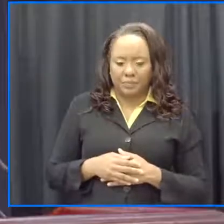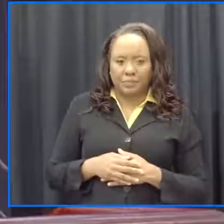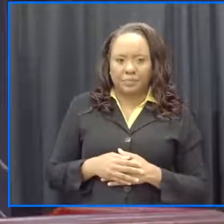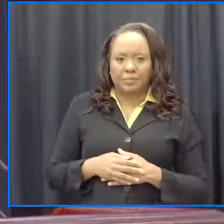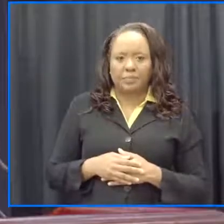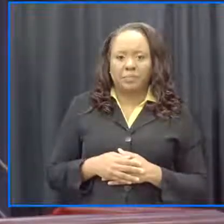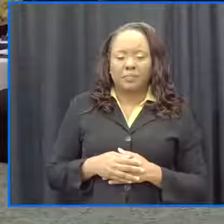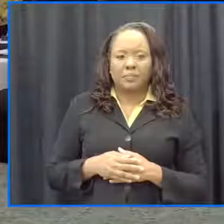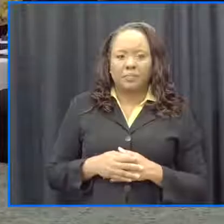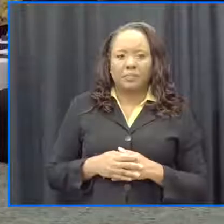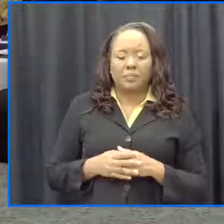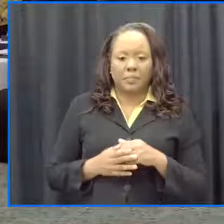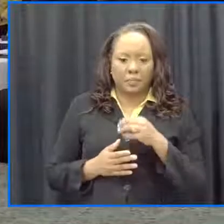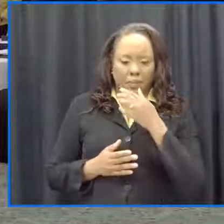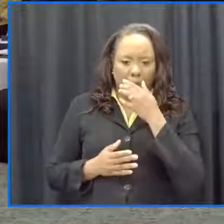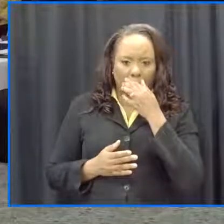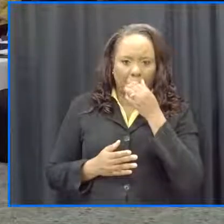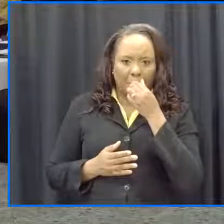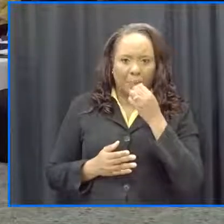Amen.